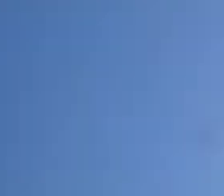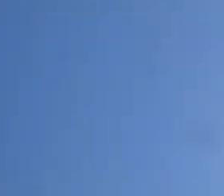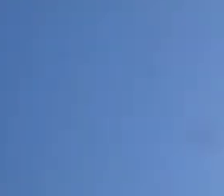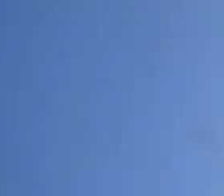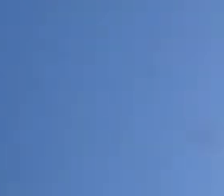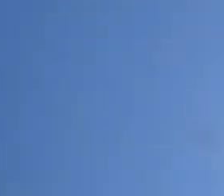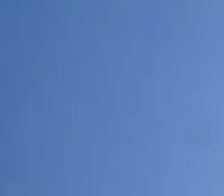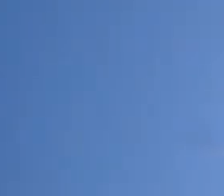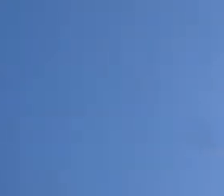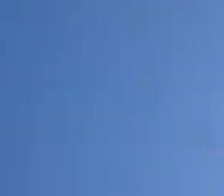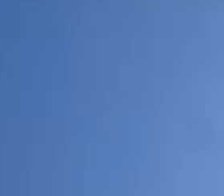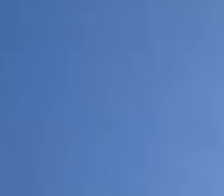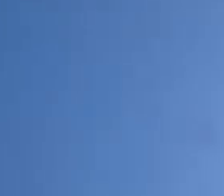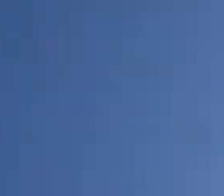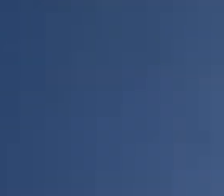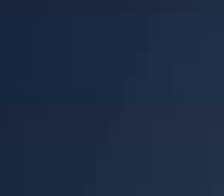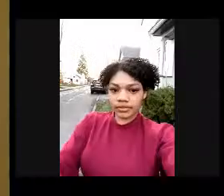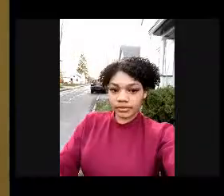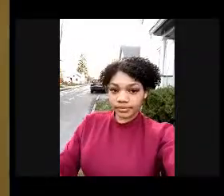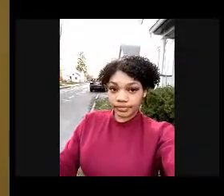beacon of light.